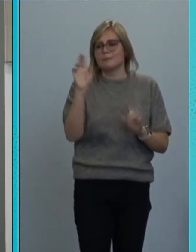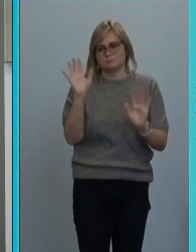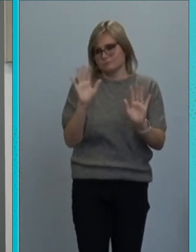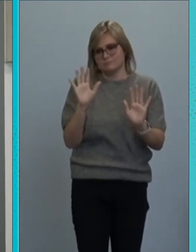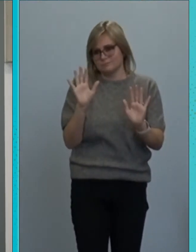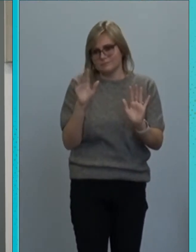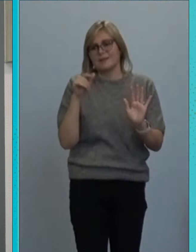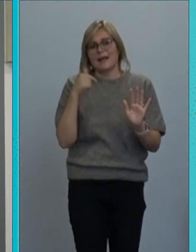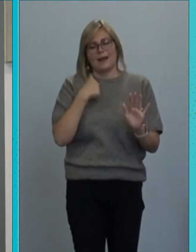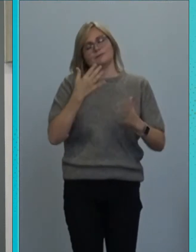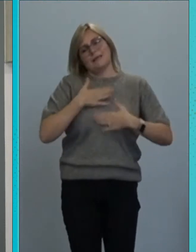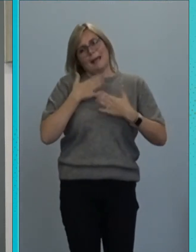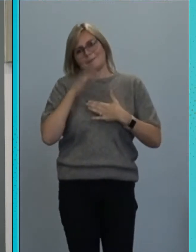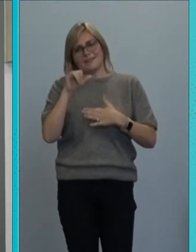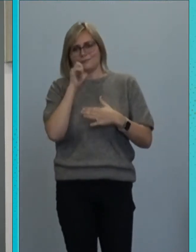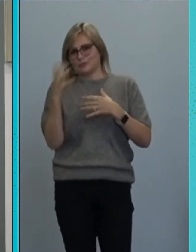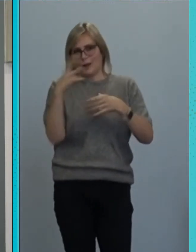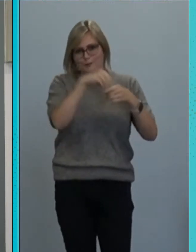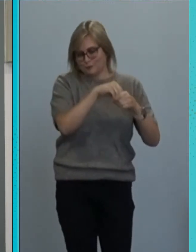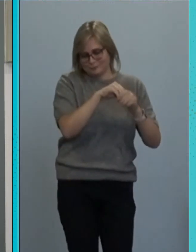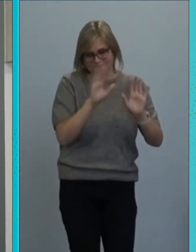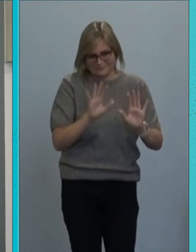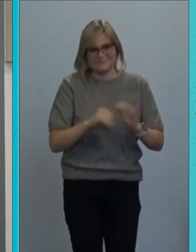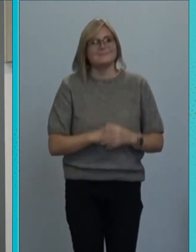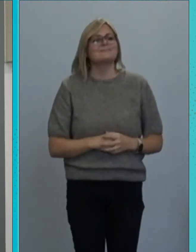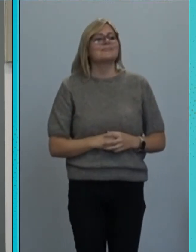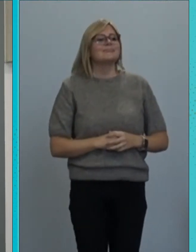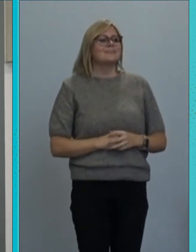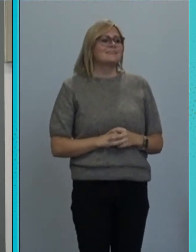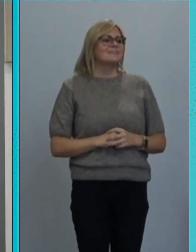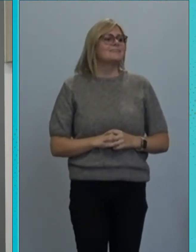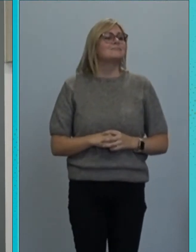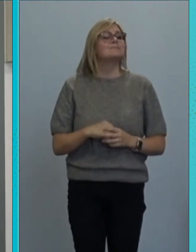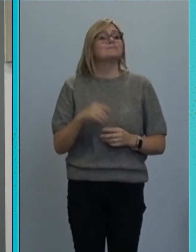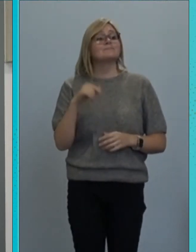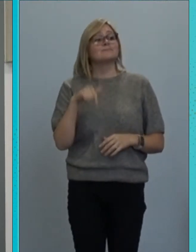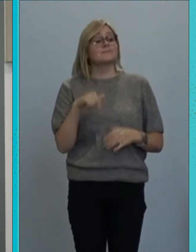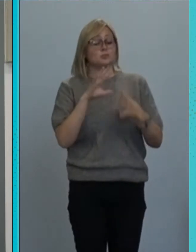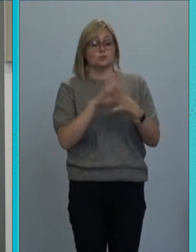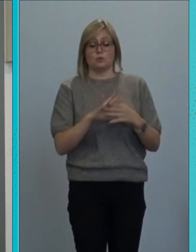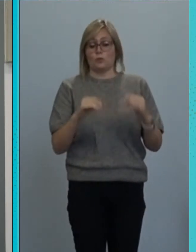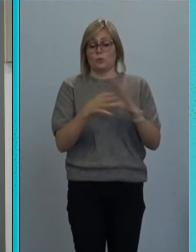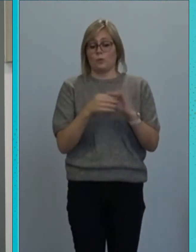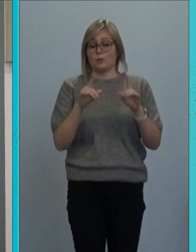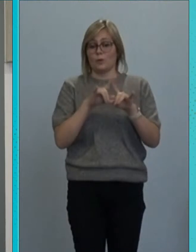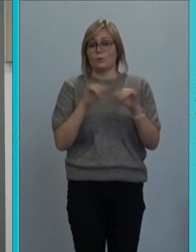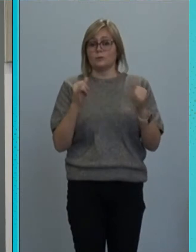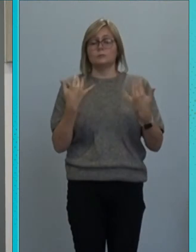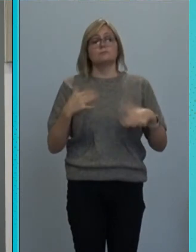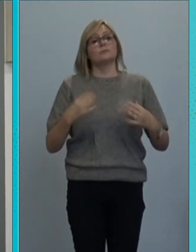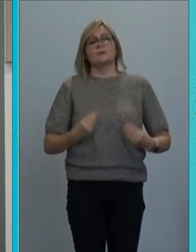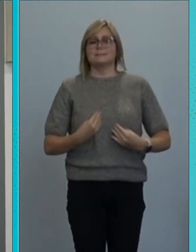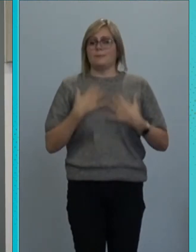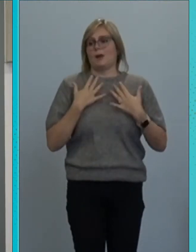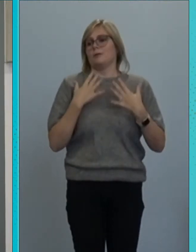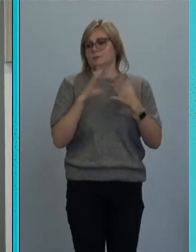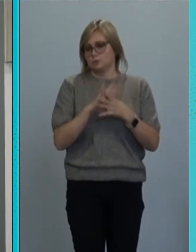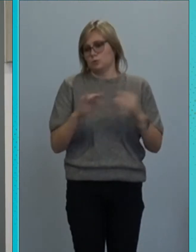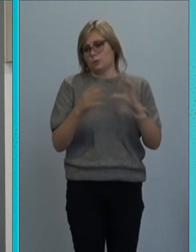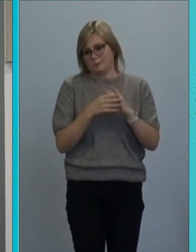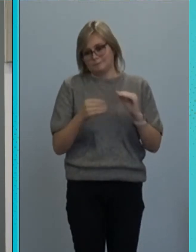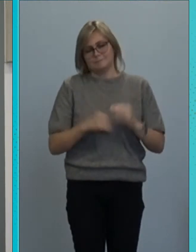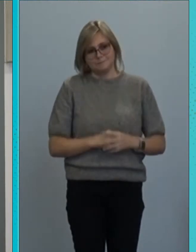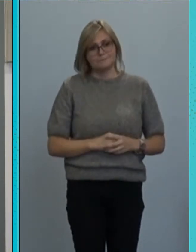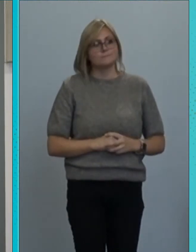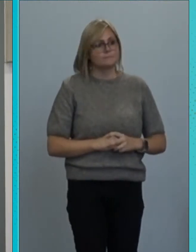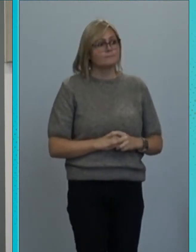I was very happy for that. And of course, it's an inspiring story. There